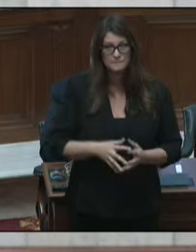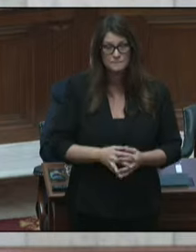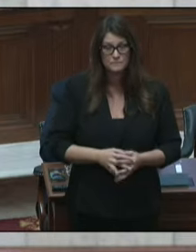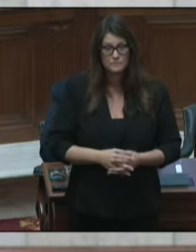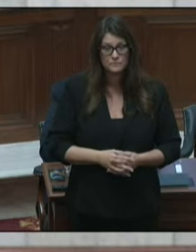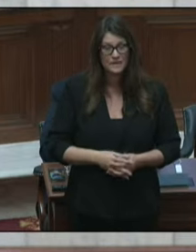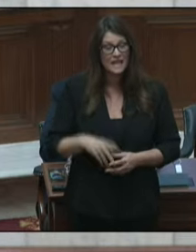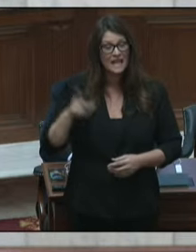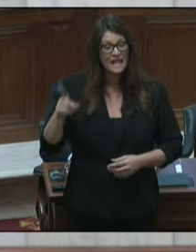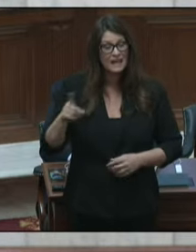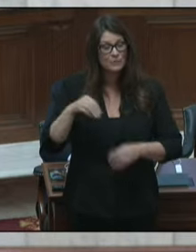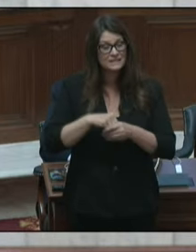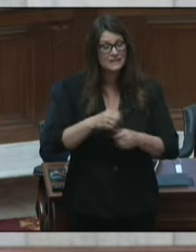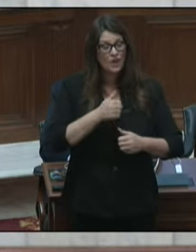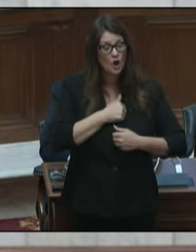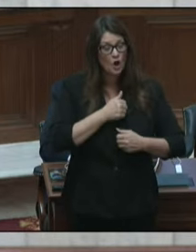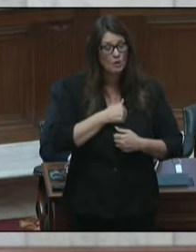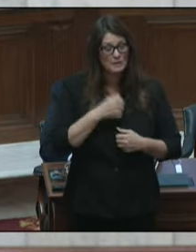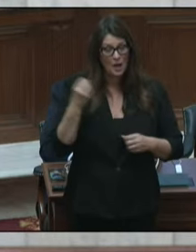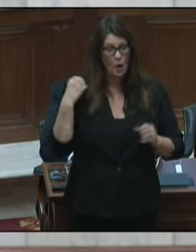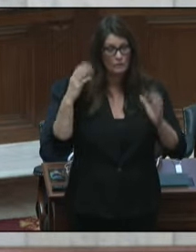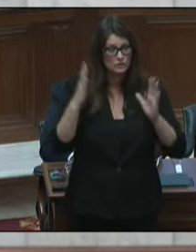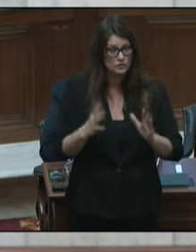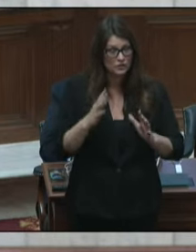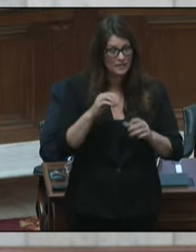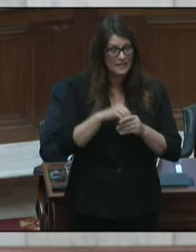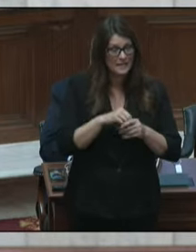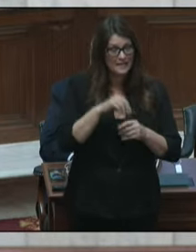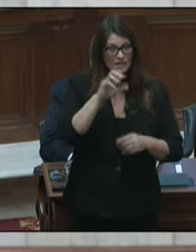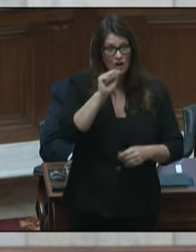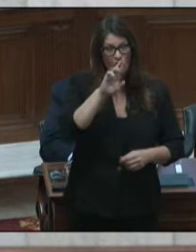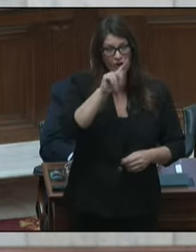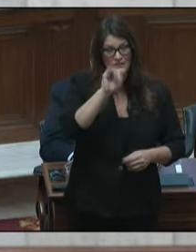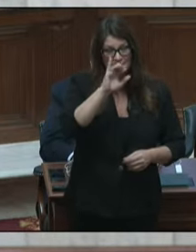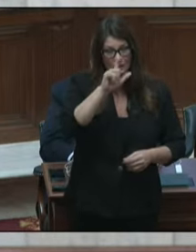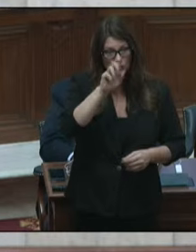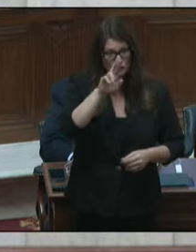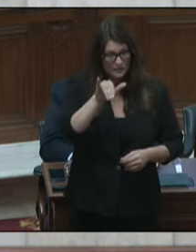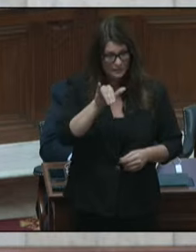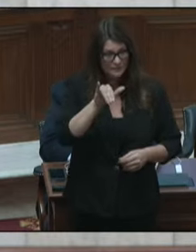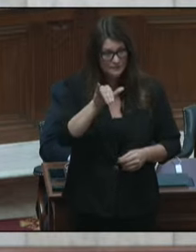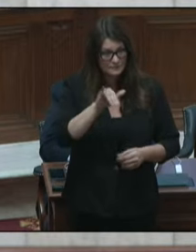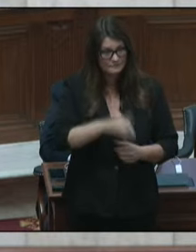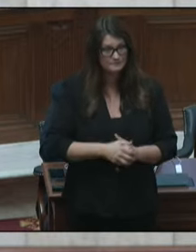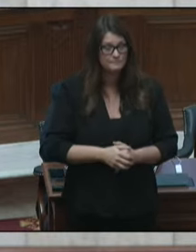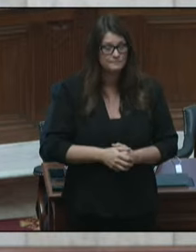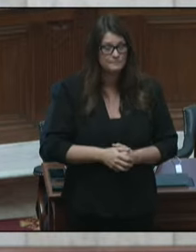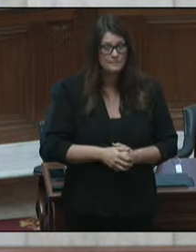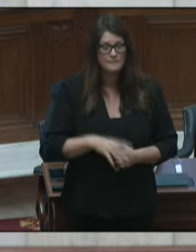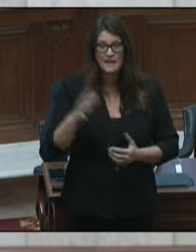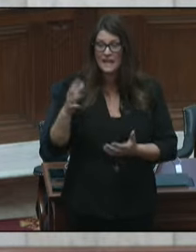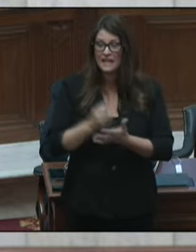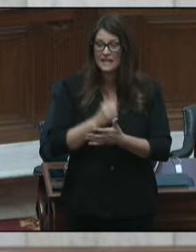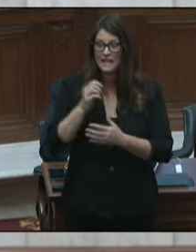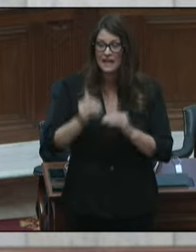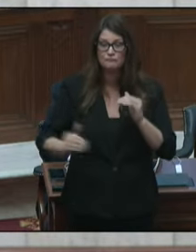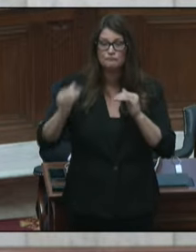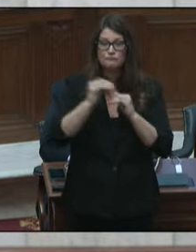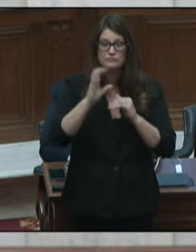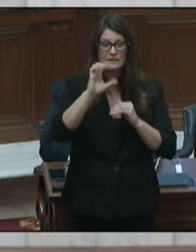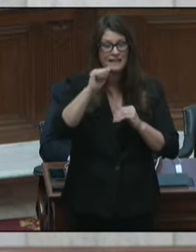he served as an Army officer in the field artillery branch. He obtained the rank of